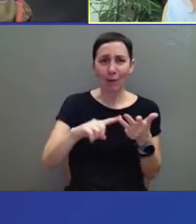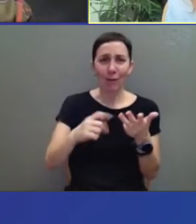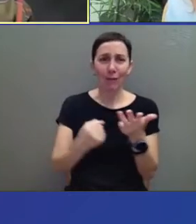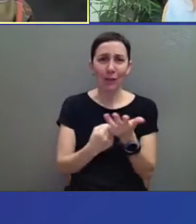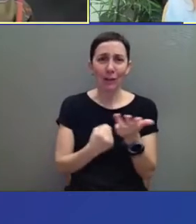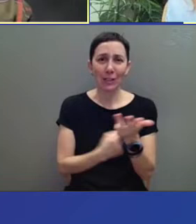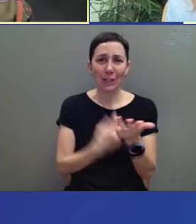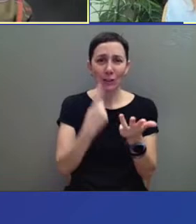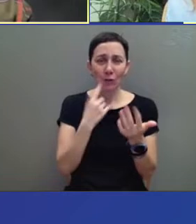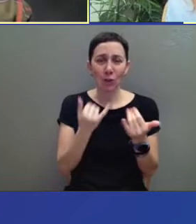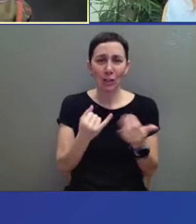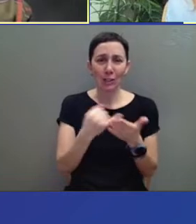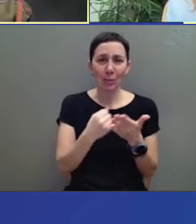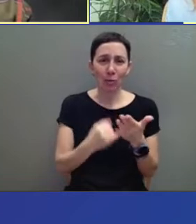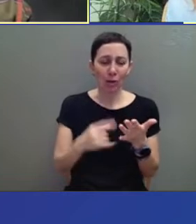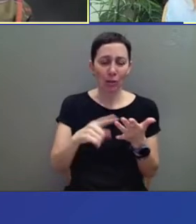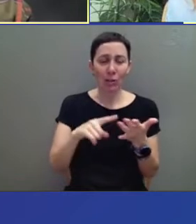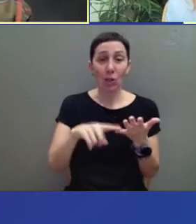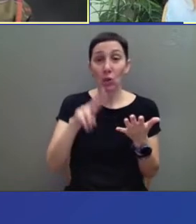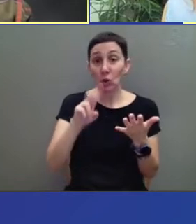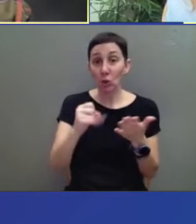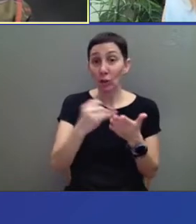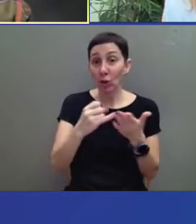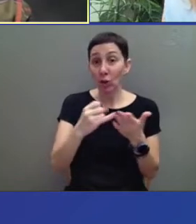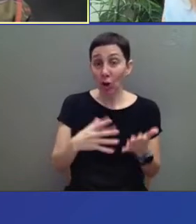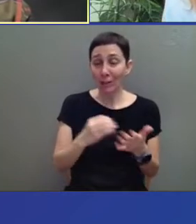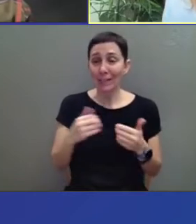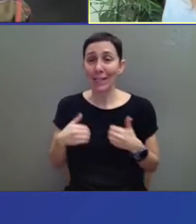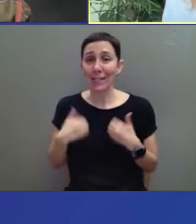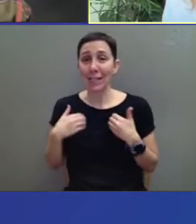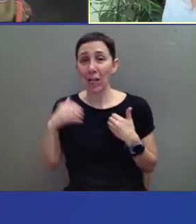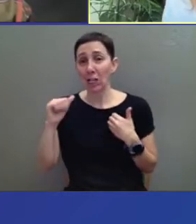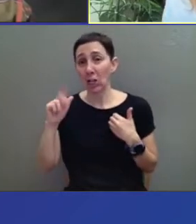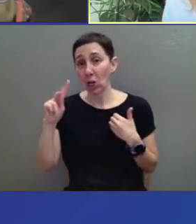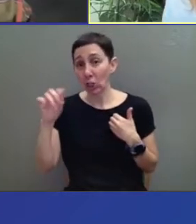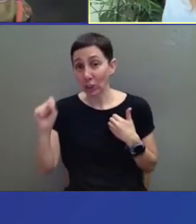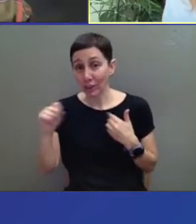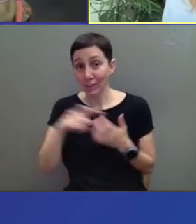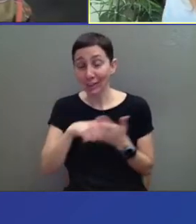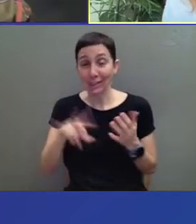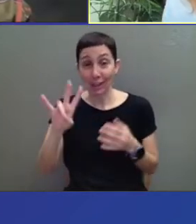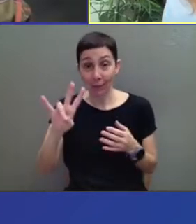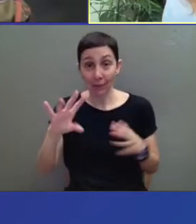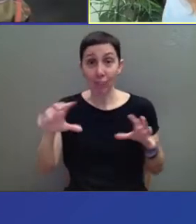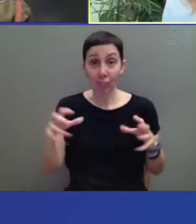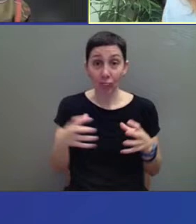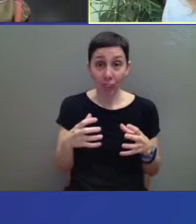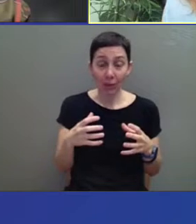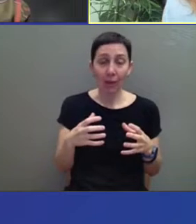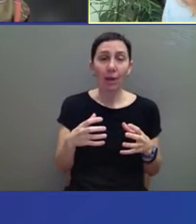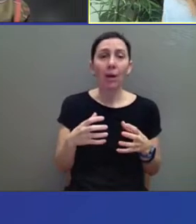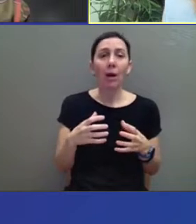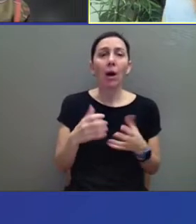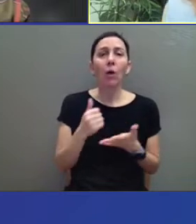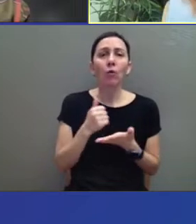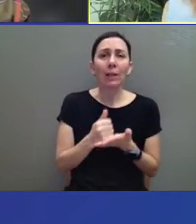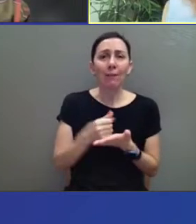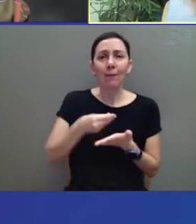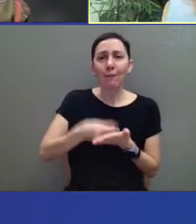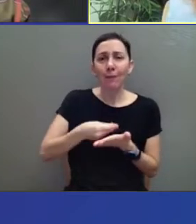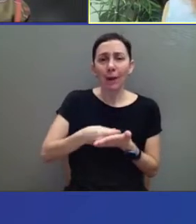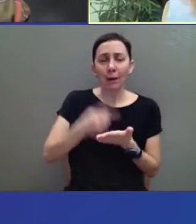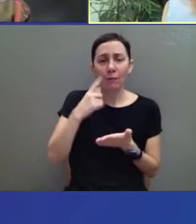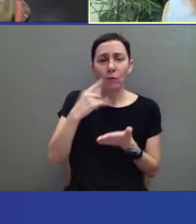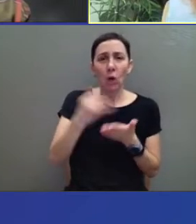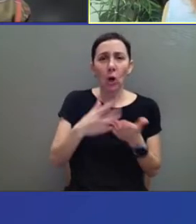Contemporary Arts, United States Artists, and Young Arts. Artist Relief was a relief fund for artists who were enduring